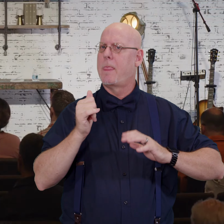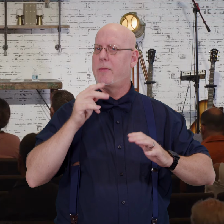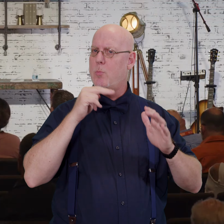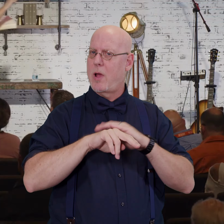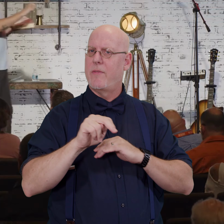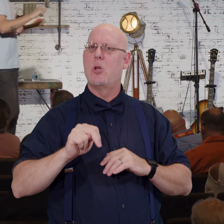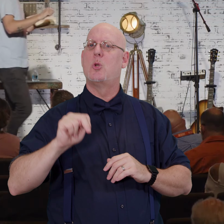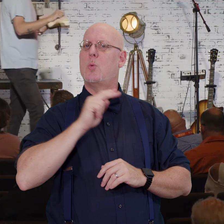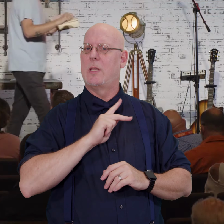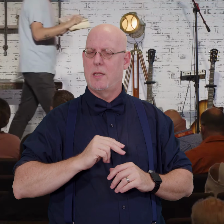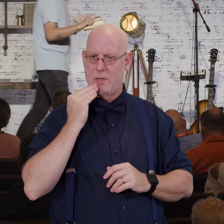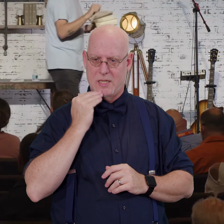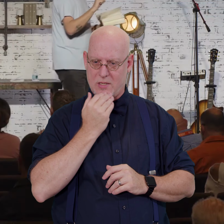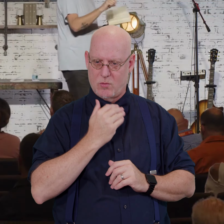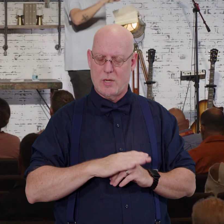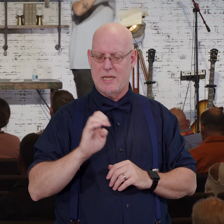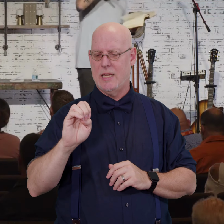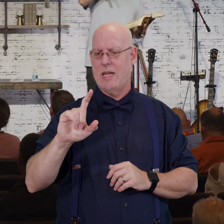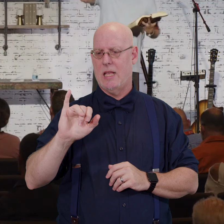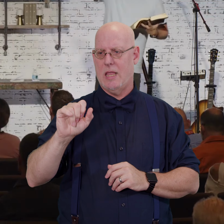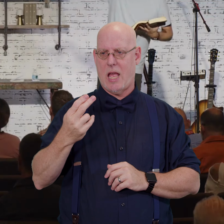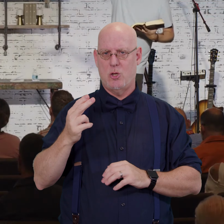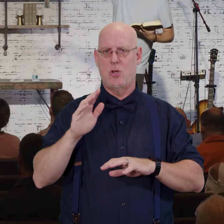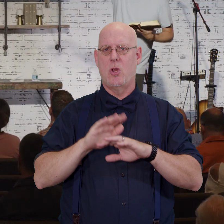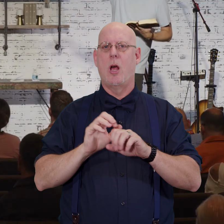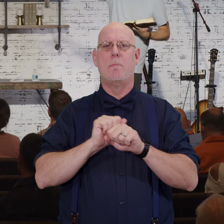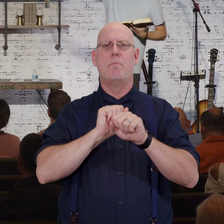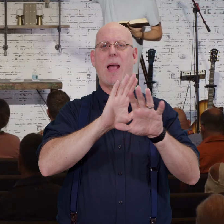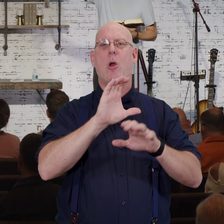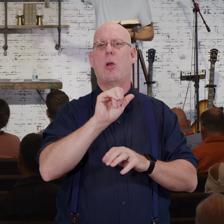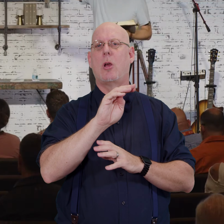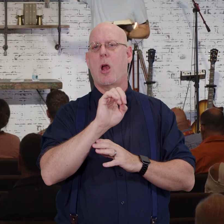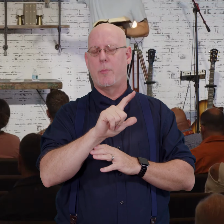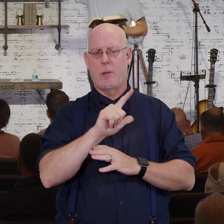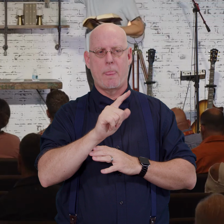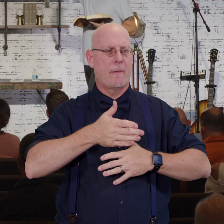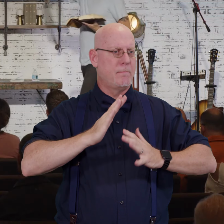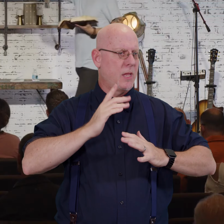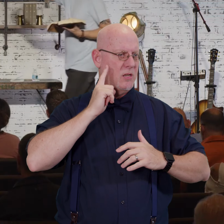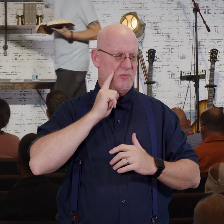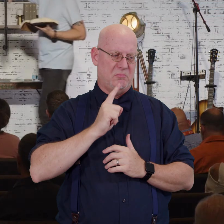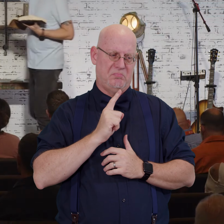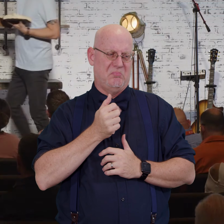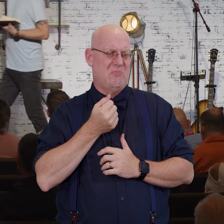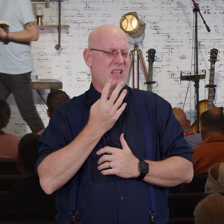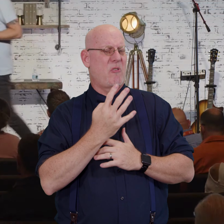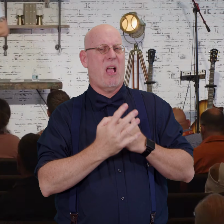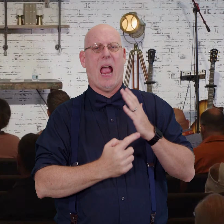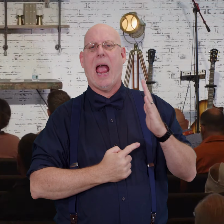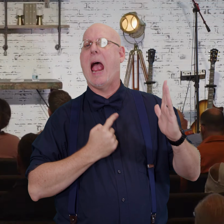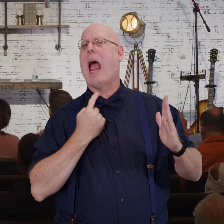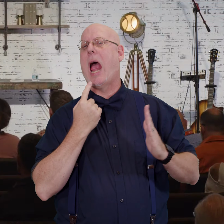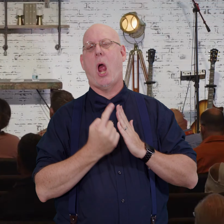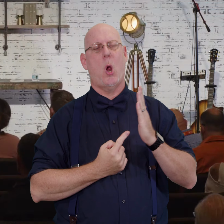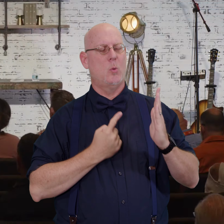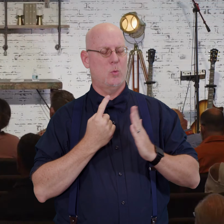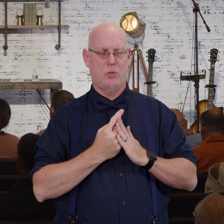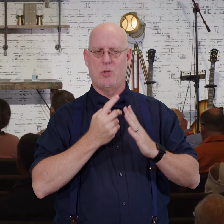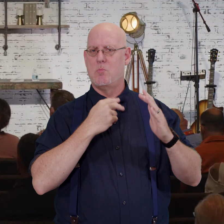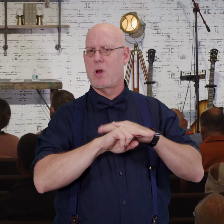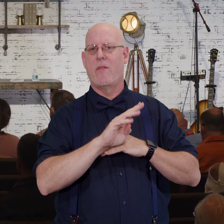of the northern kingdom of Israel, Elijah's there on Mount Carmel, and he allows for several hours